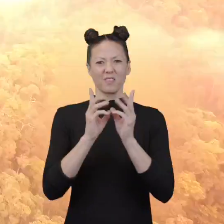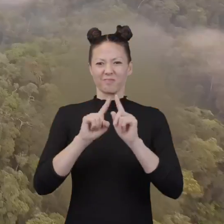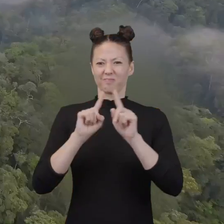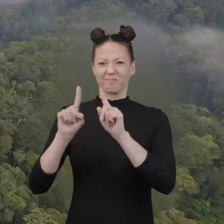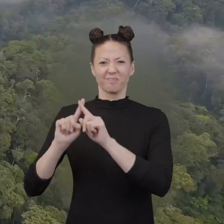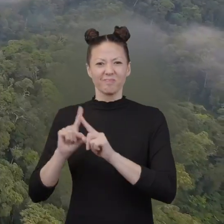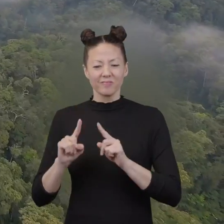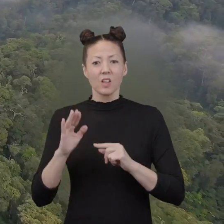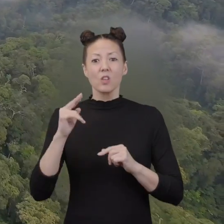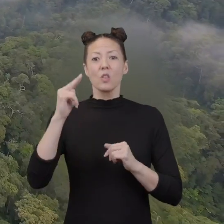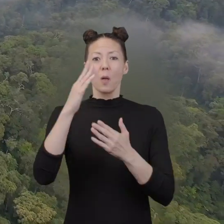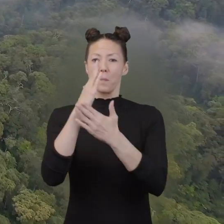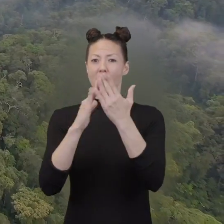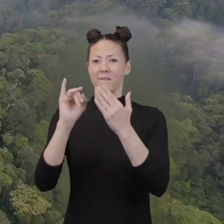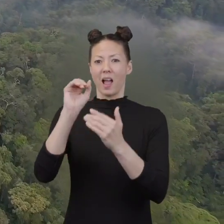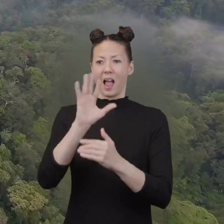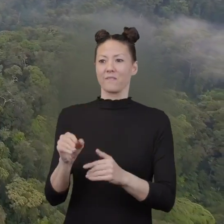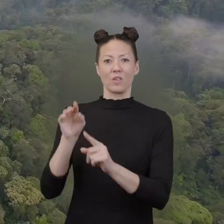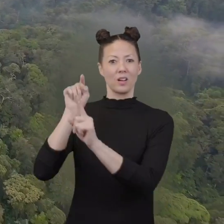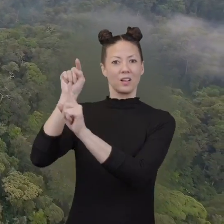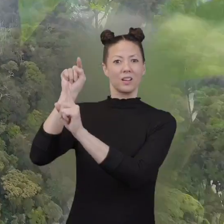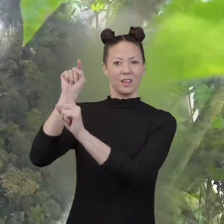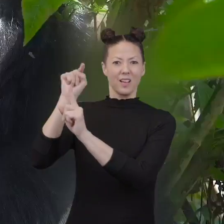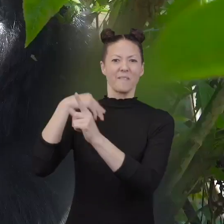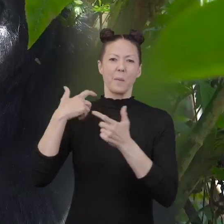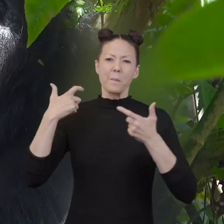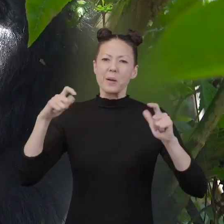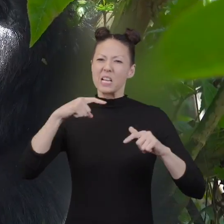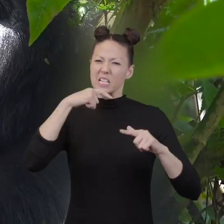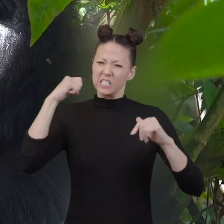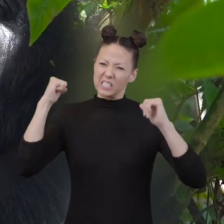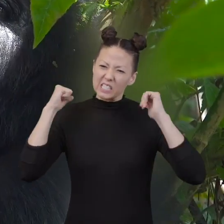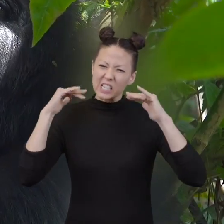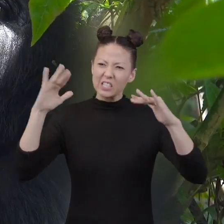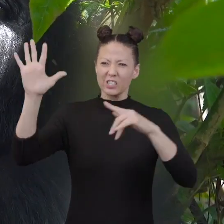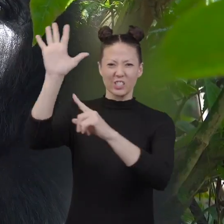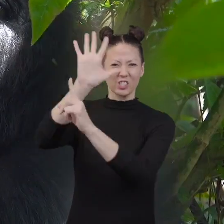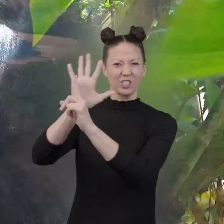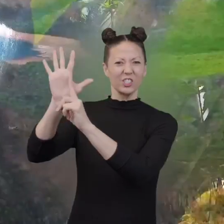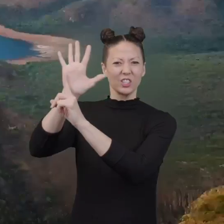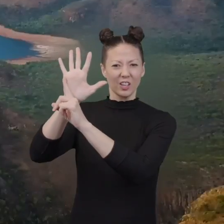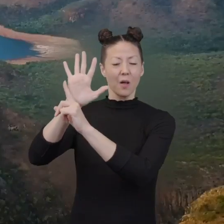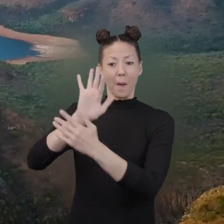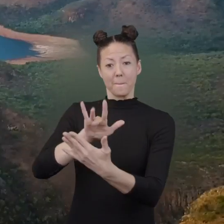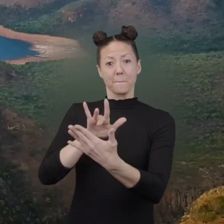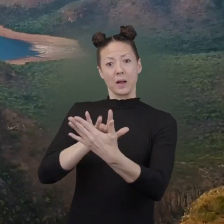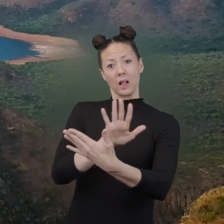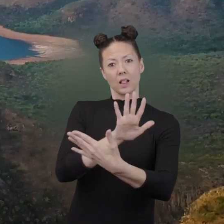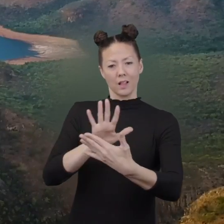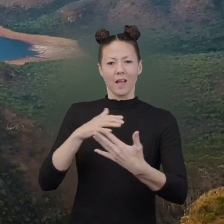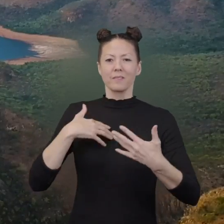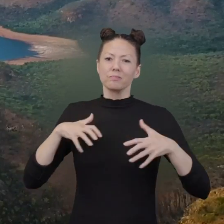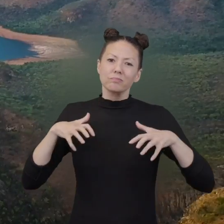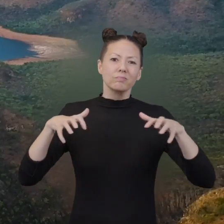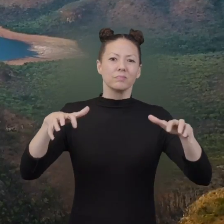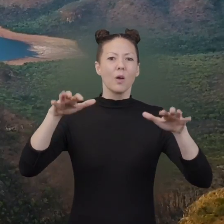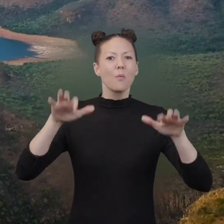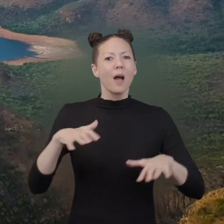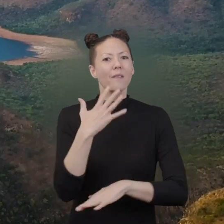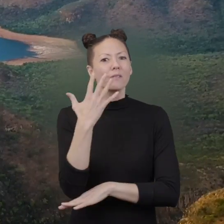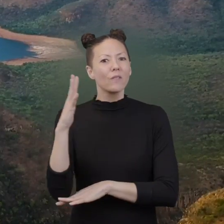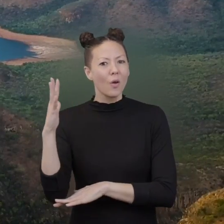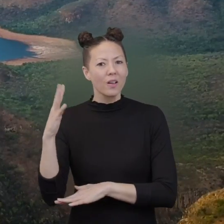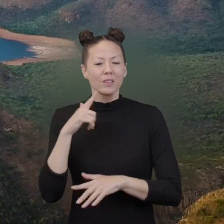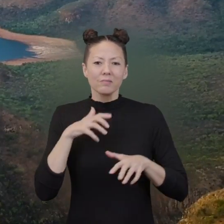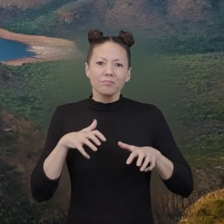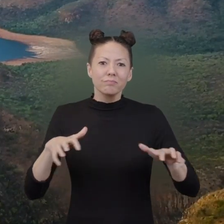deserts. The middle is known for its rainforests and a variety of animal life, and the southern part of Africa can get pretty